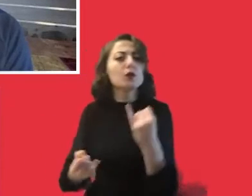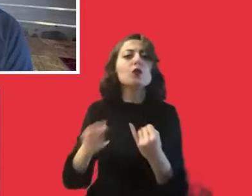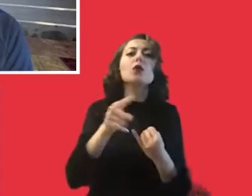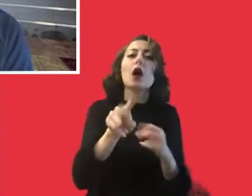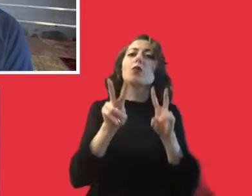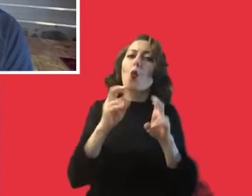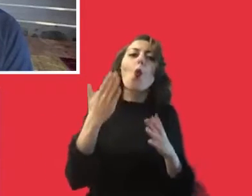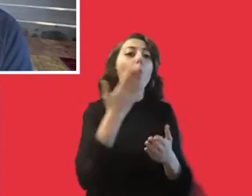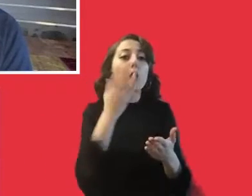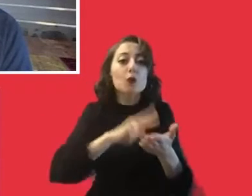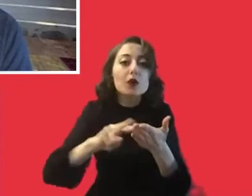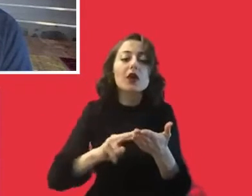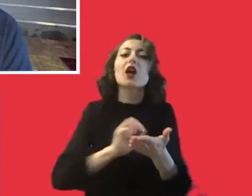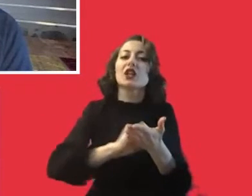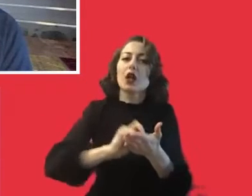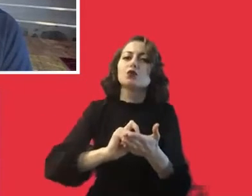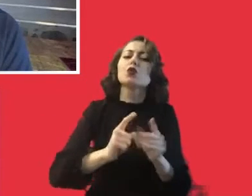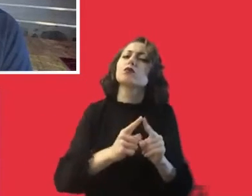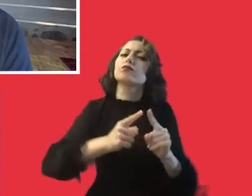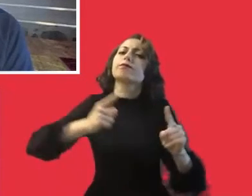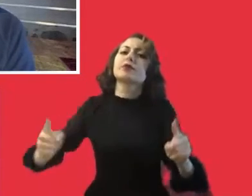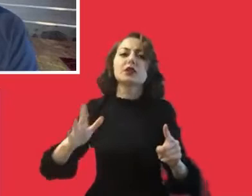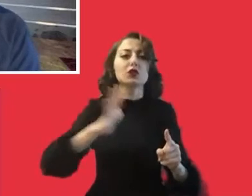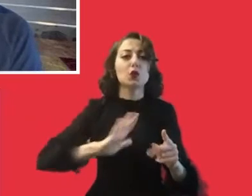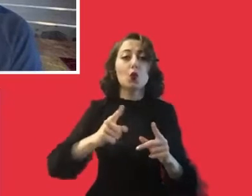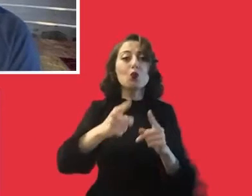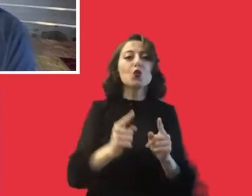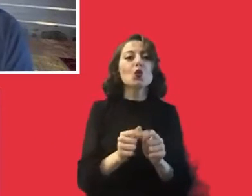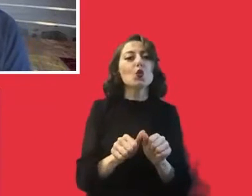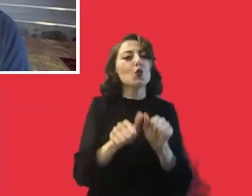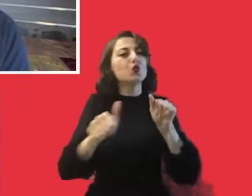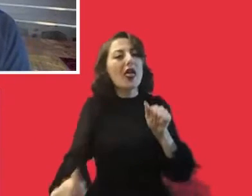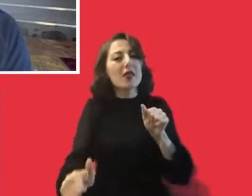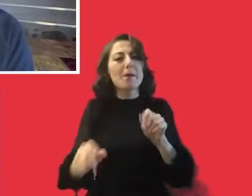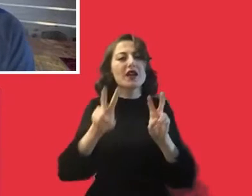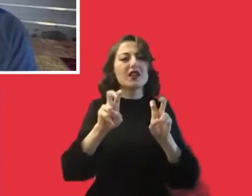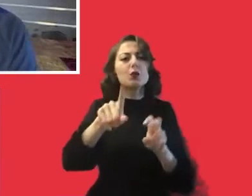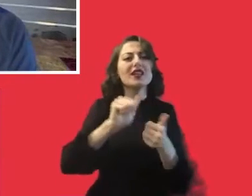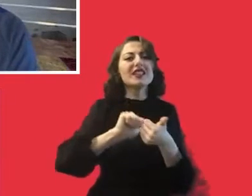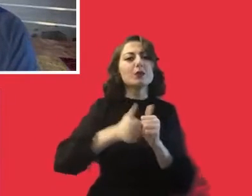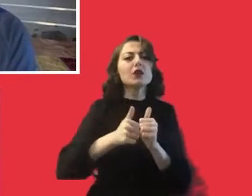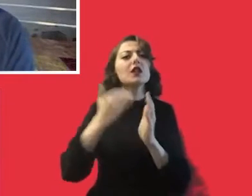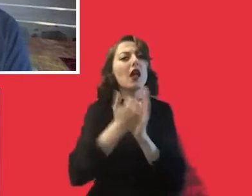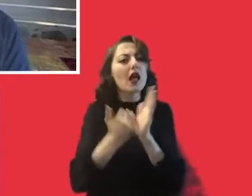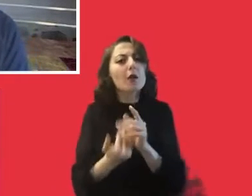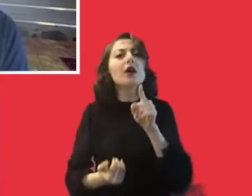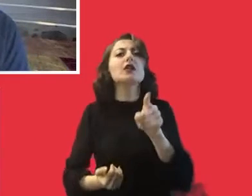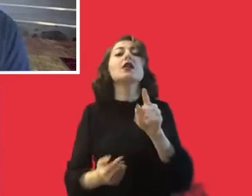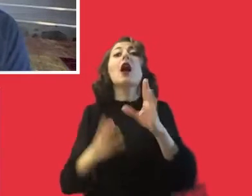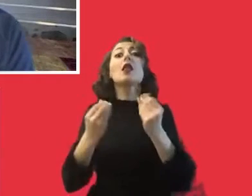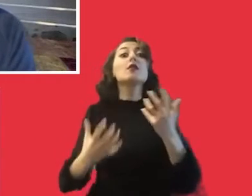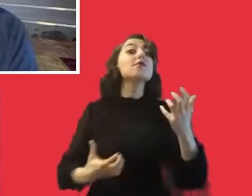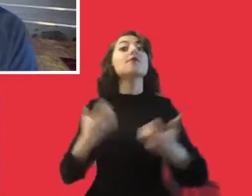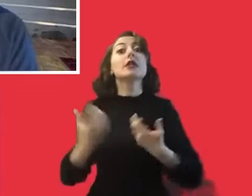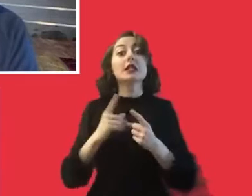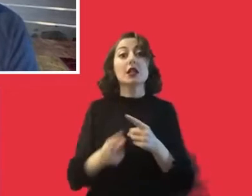we understand, and we want to destructure them. And so it is not only about sport, it's not only performance sports, but it's